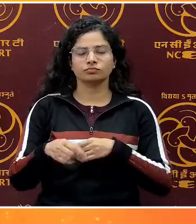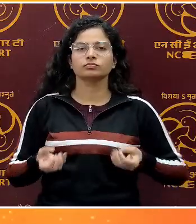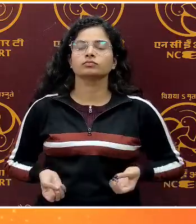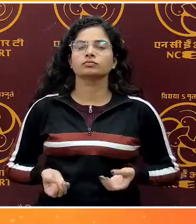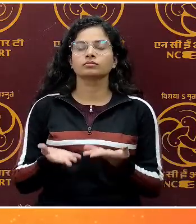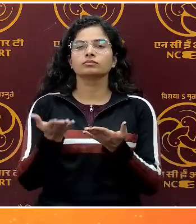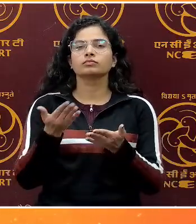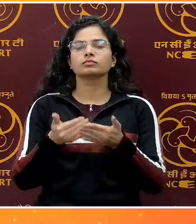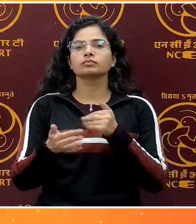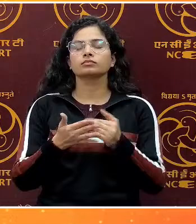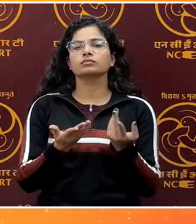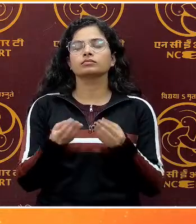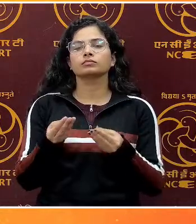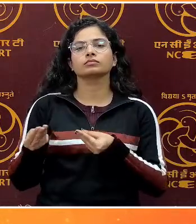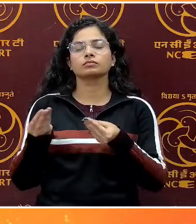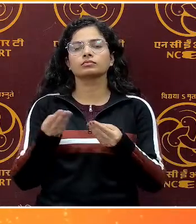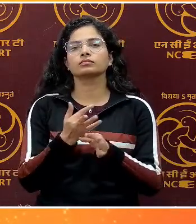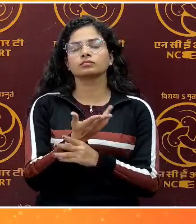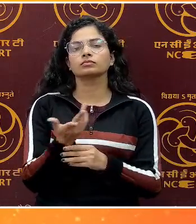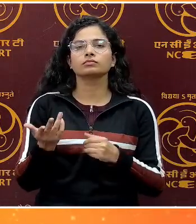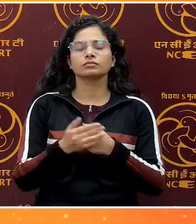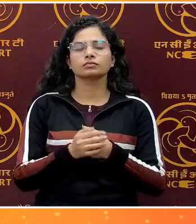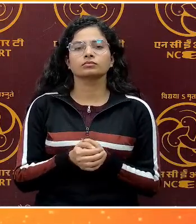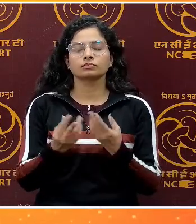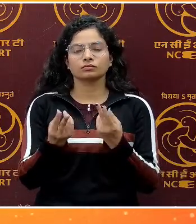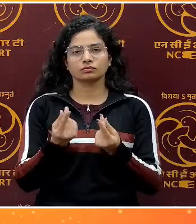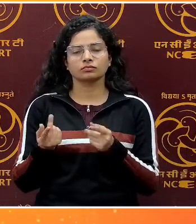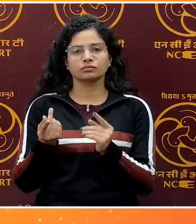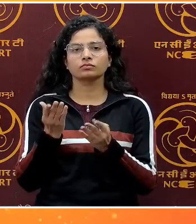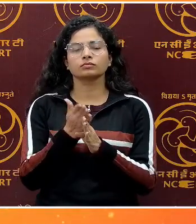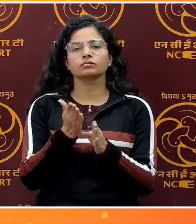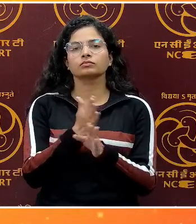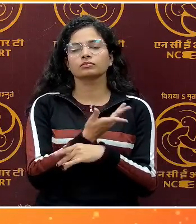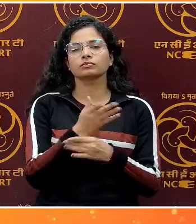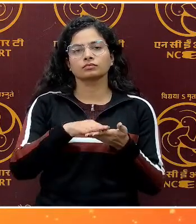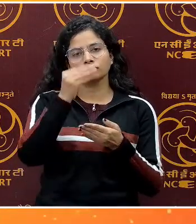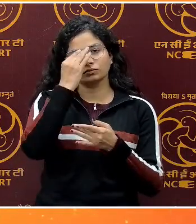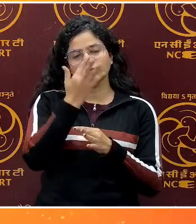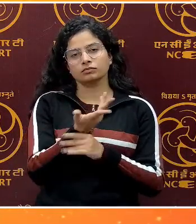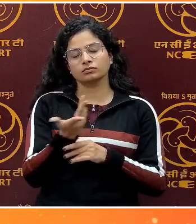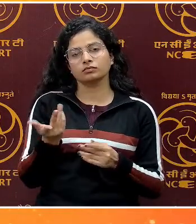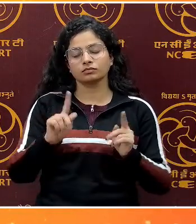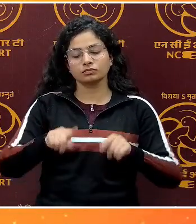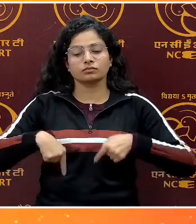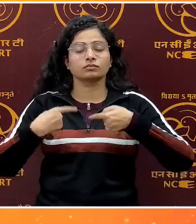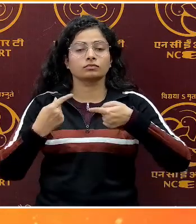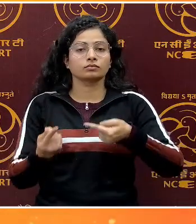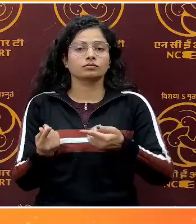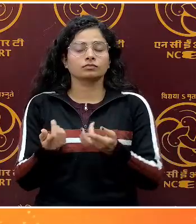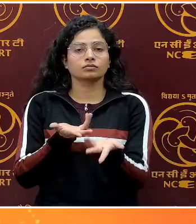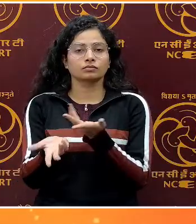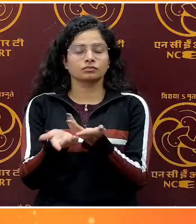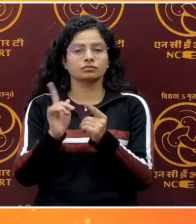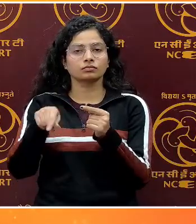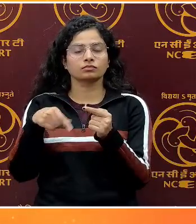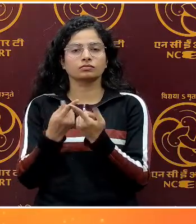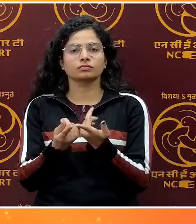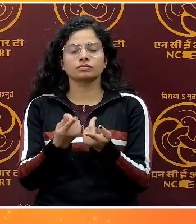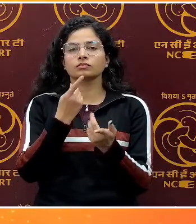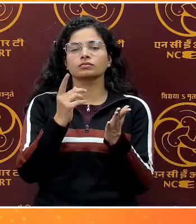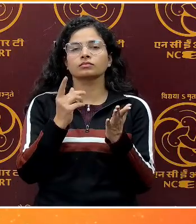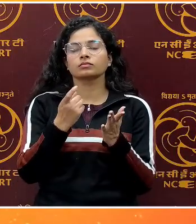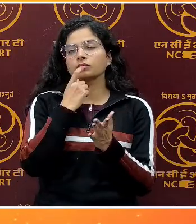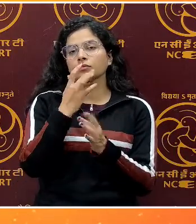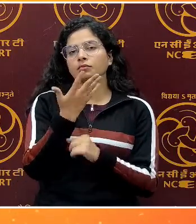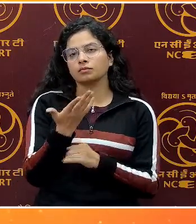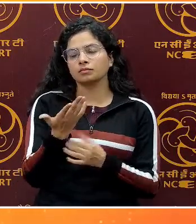with the content that is given. So we'll quickly touch on those concepts. Then we'll talk about these mirrors,